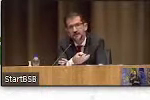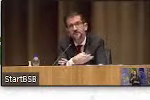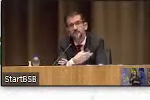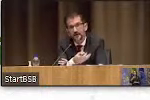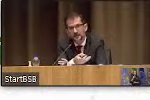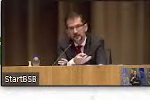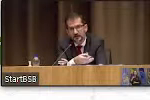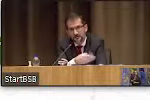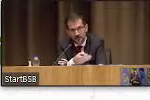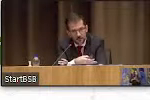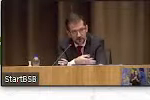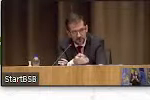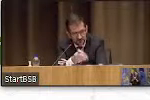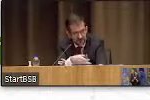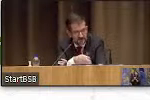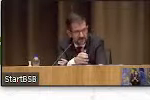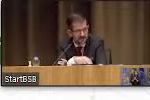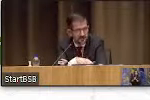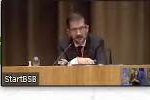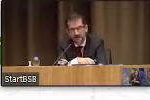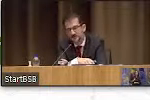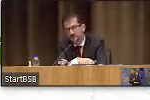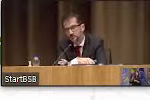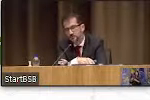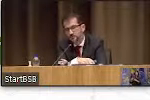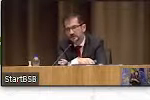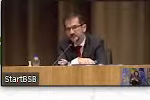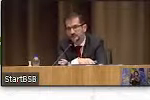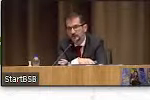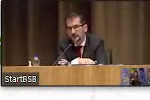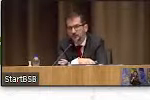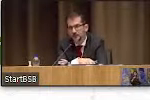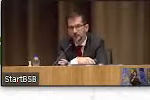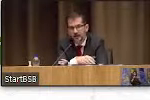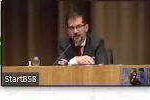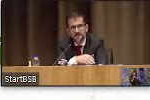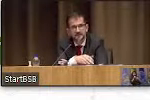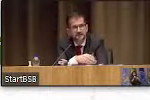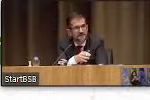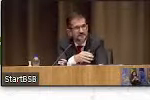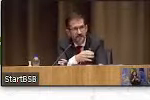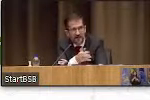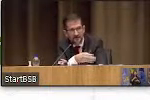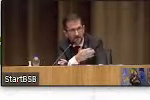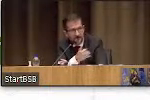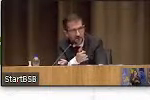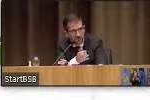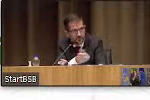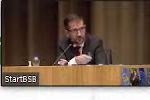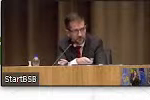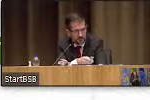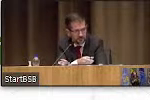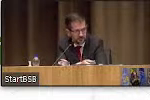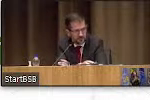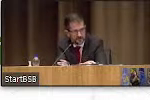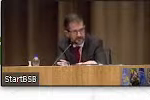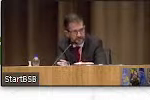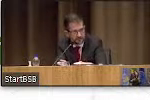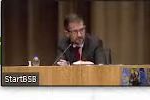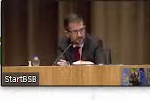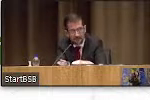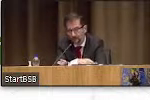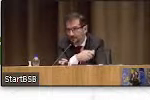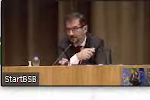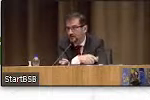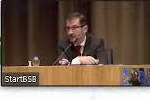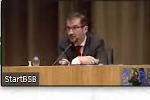that wanted to use and adapt to their realities, because these points are peculiar and